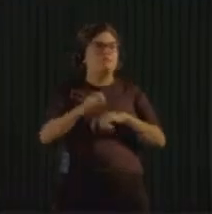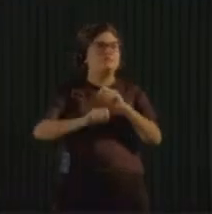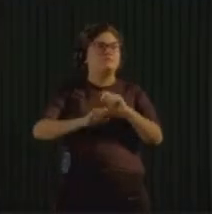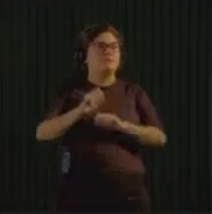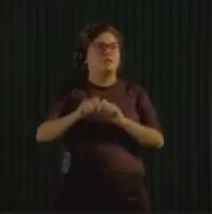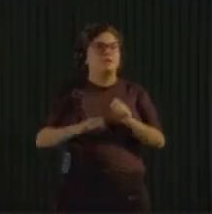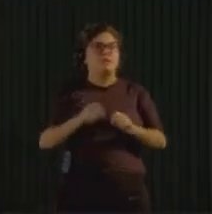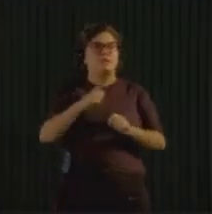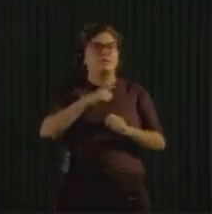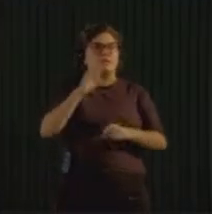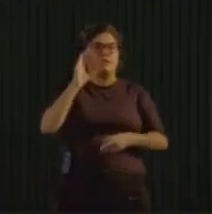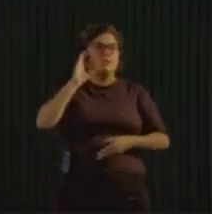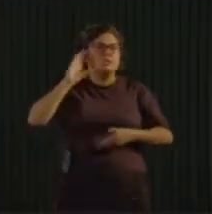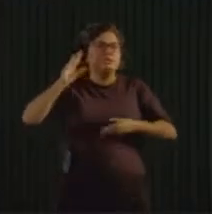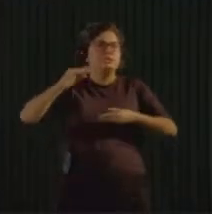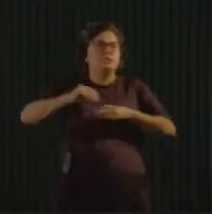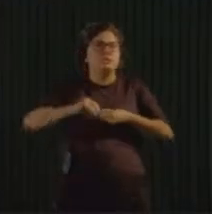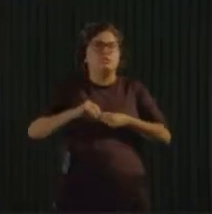be